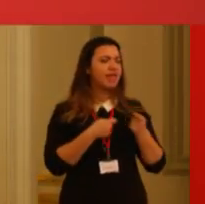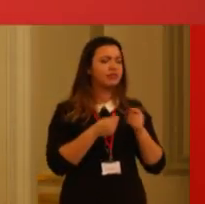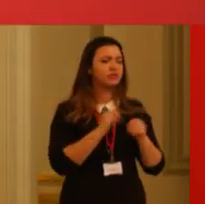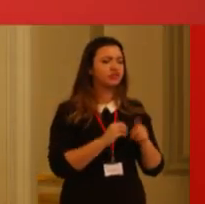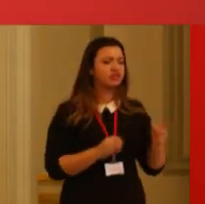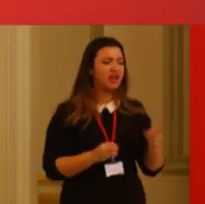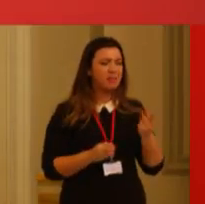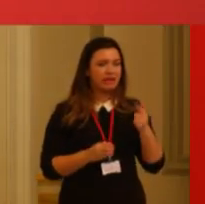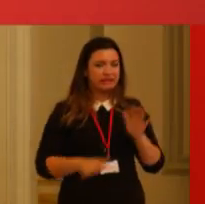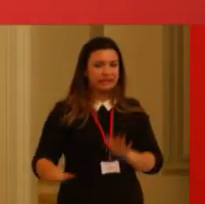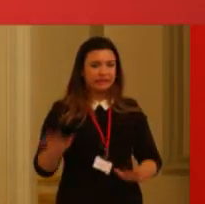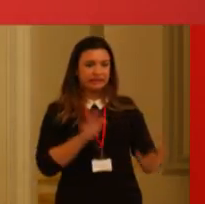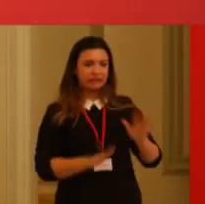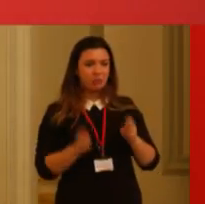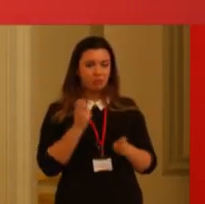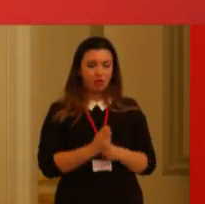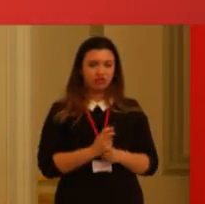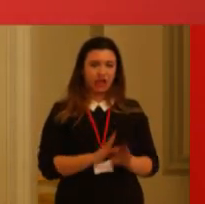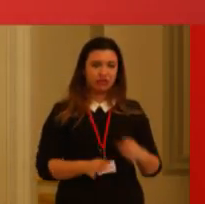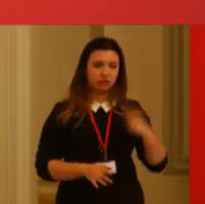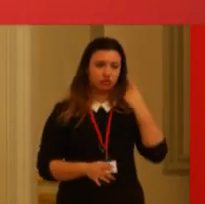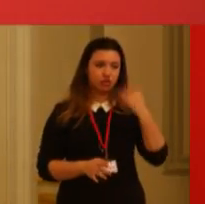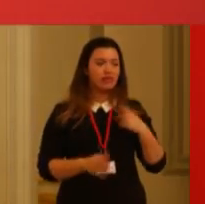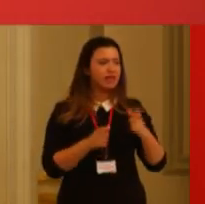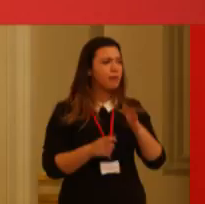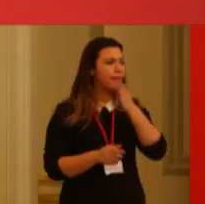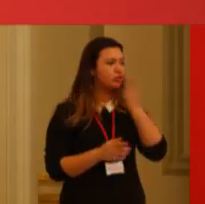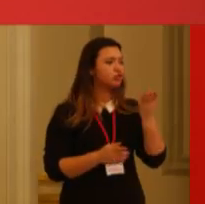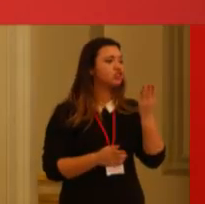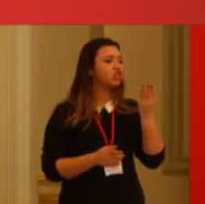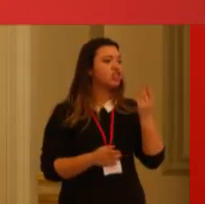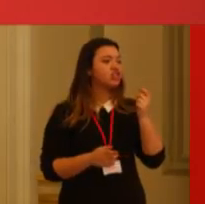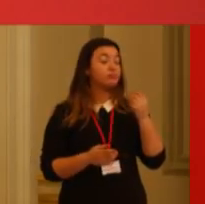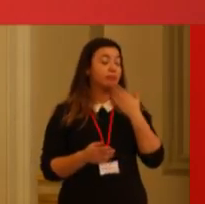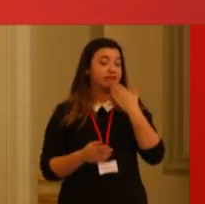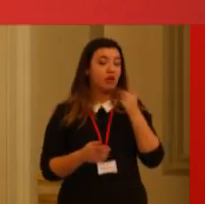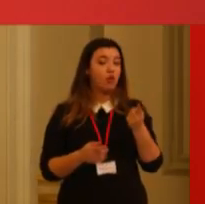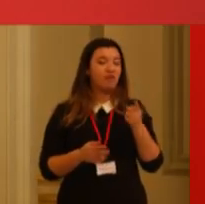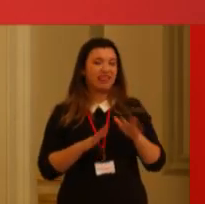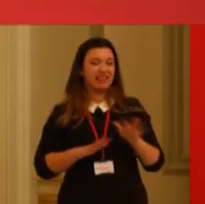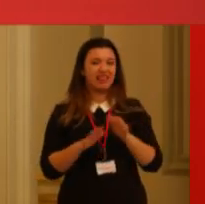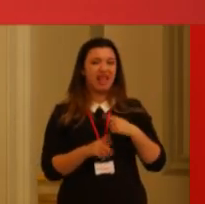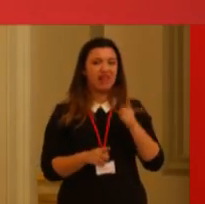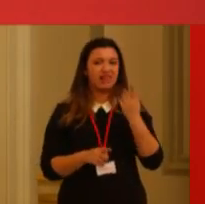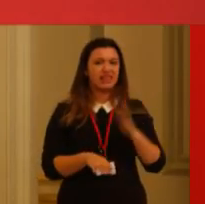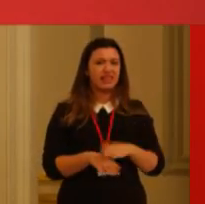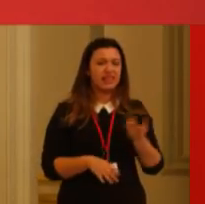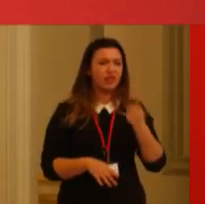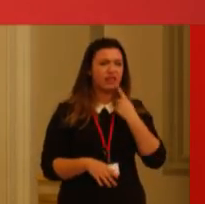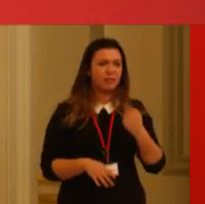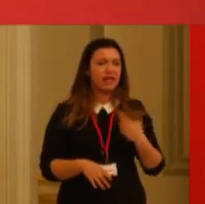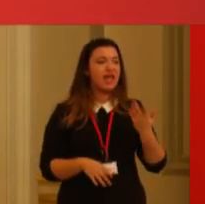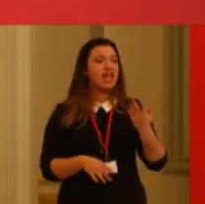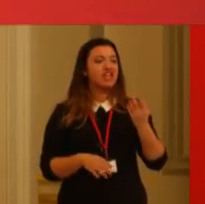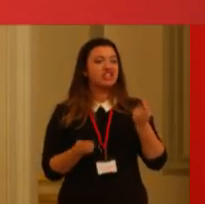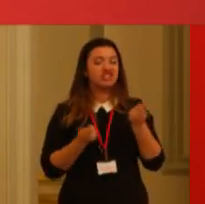runs both ways. I'm not going to say that education at university fails, but there are bits and pieces,